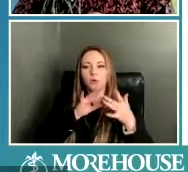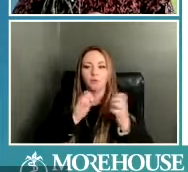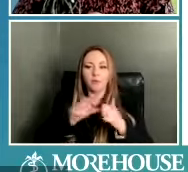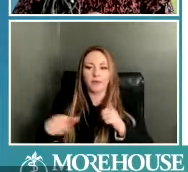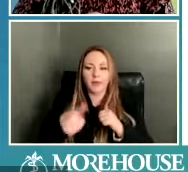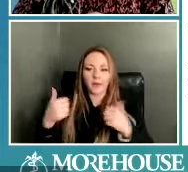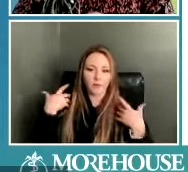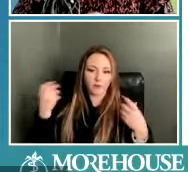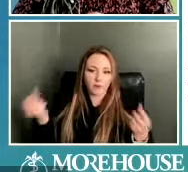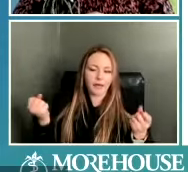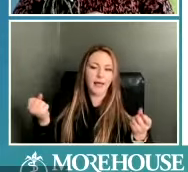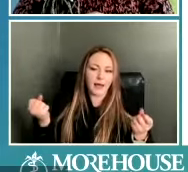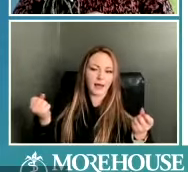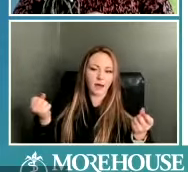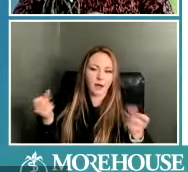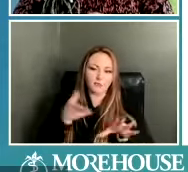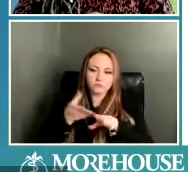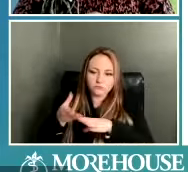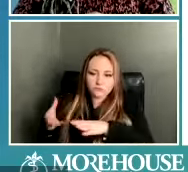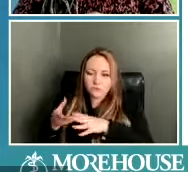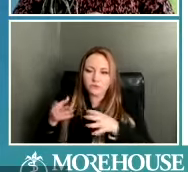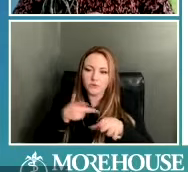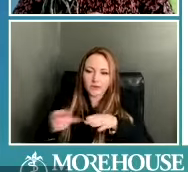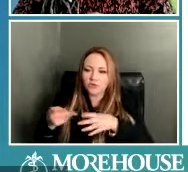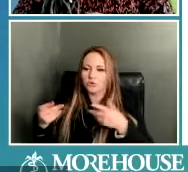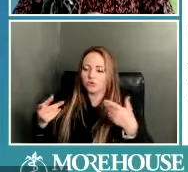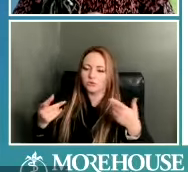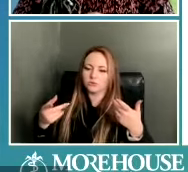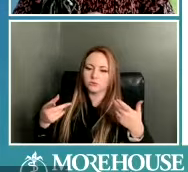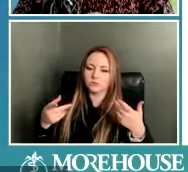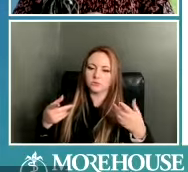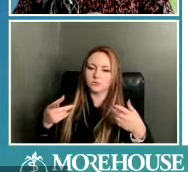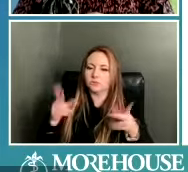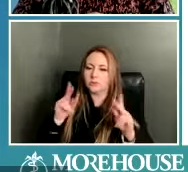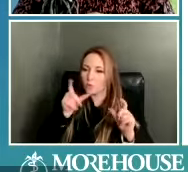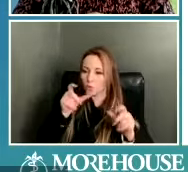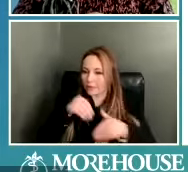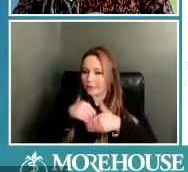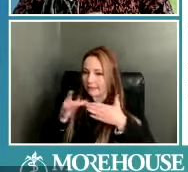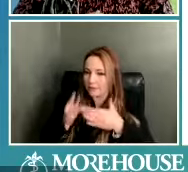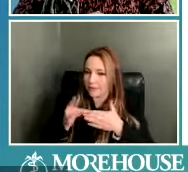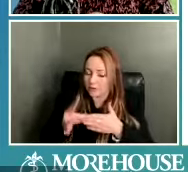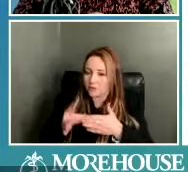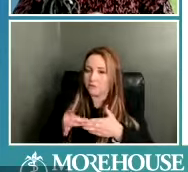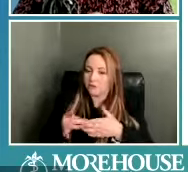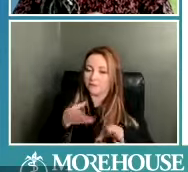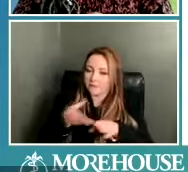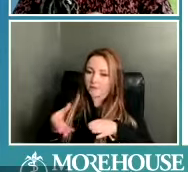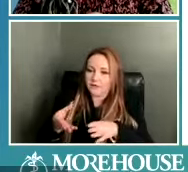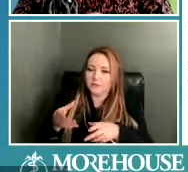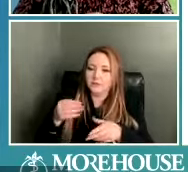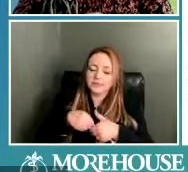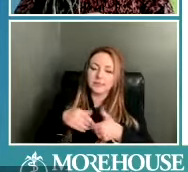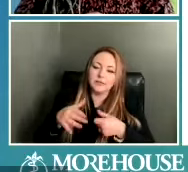other health officers and health organizations, those who are in leadership capacities across the local,